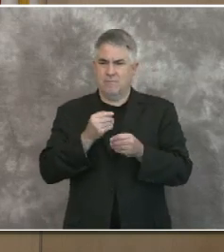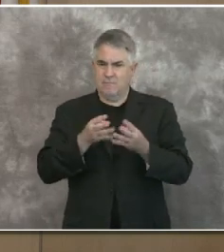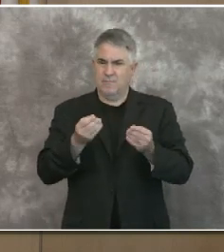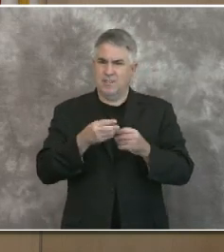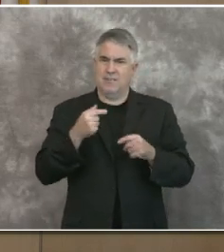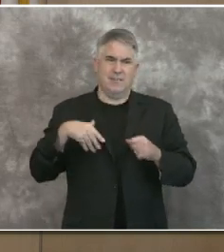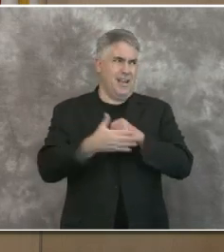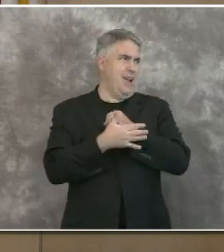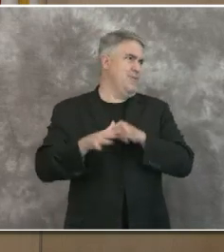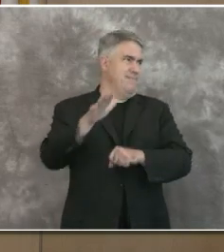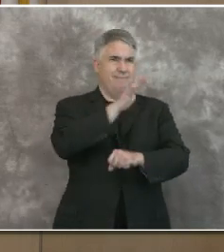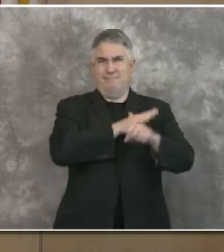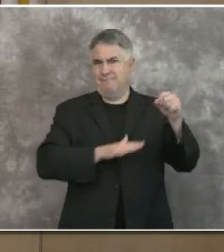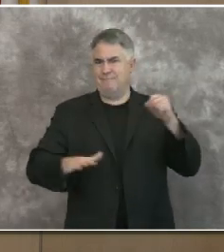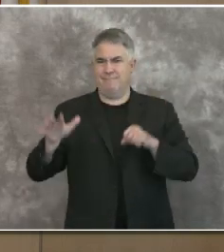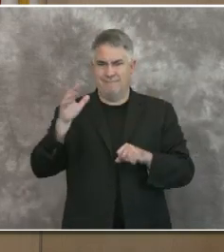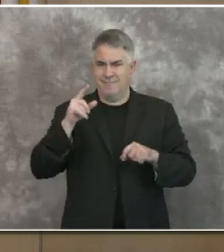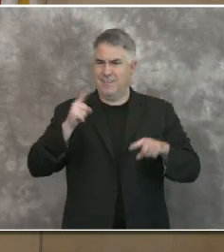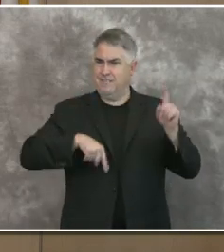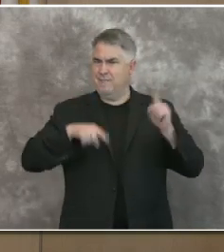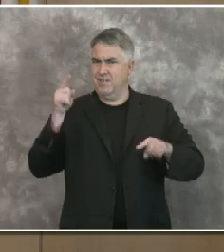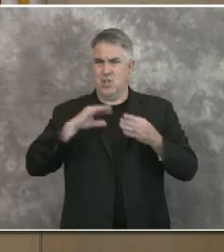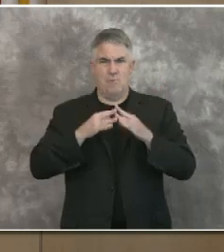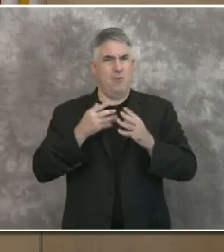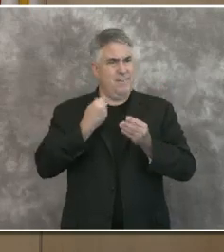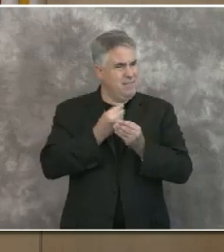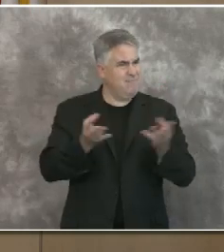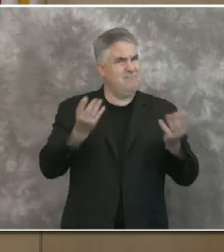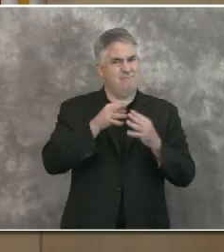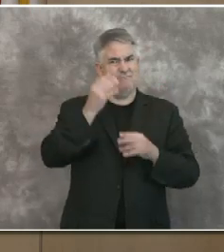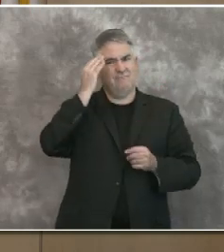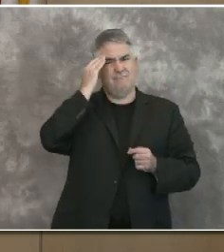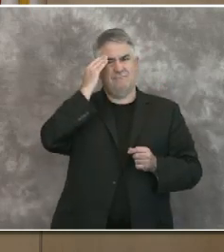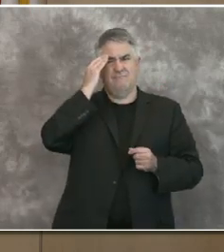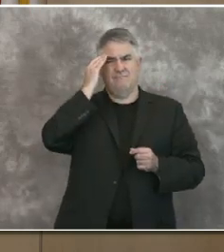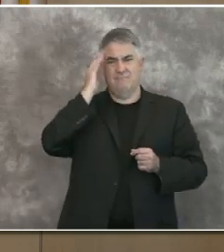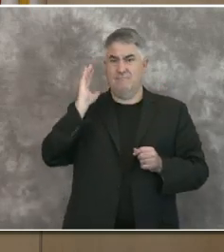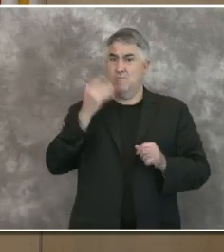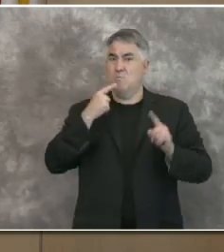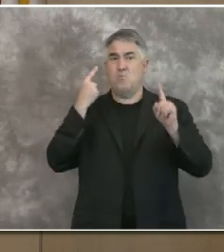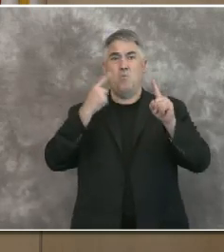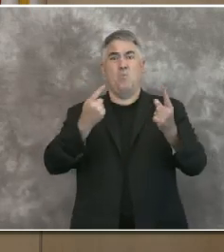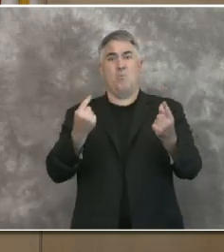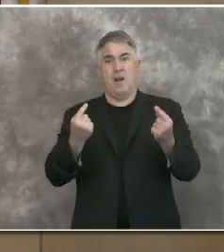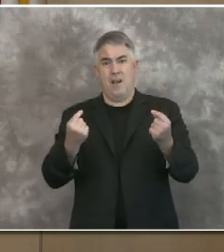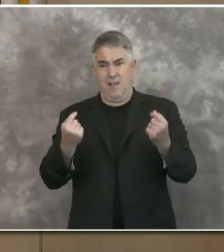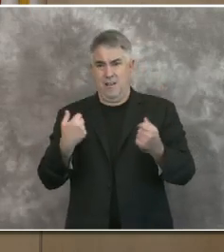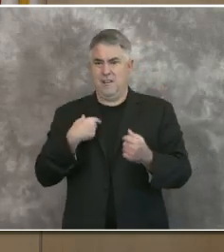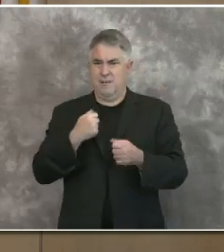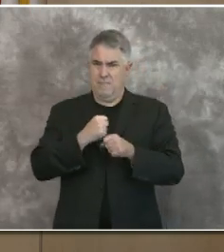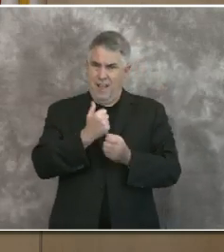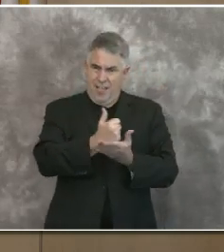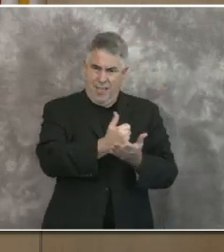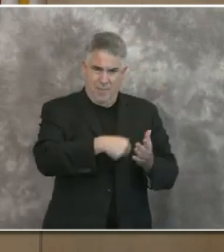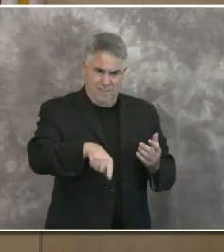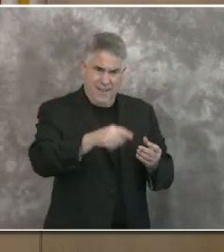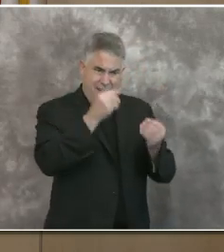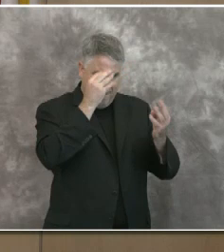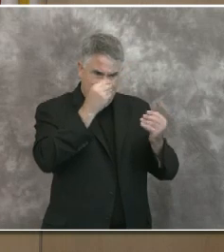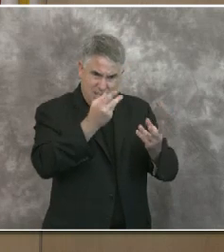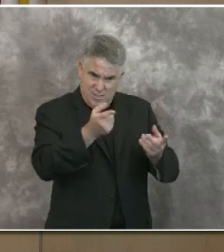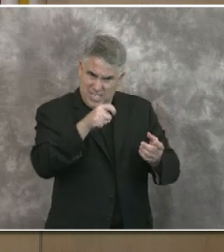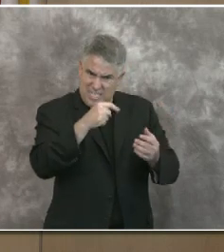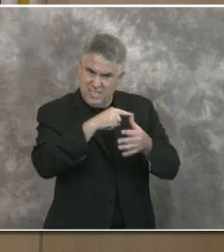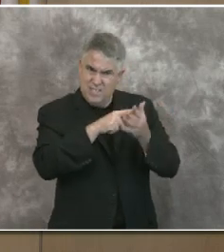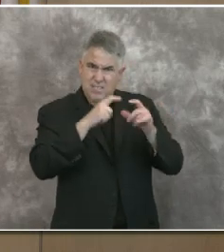across various diverse communities. So our goal, you are helping us to get information out. We have information on our website,